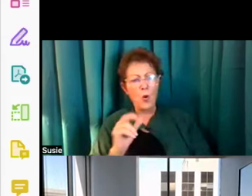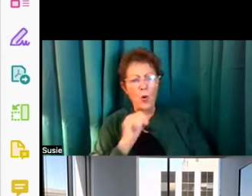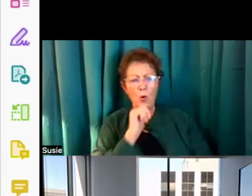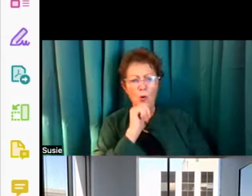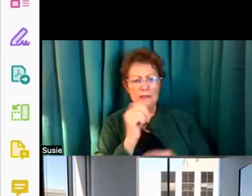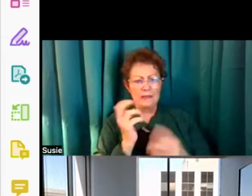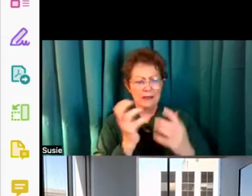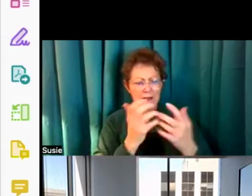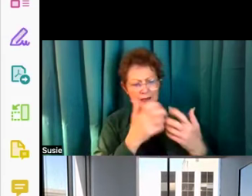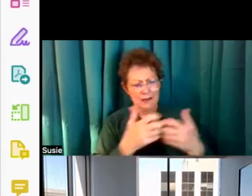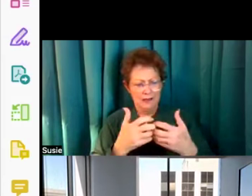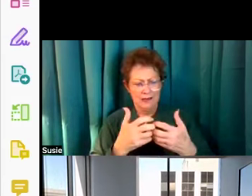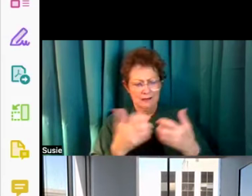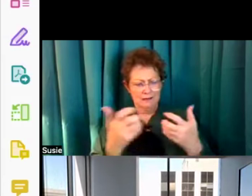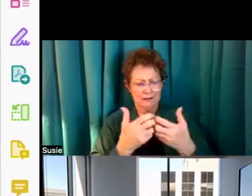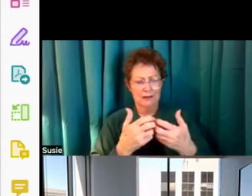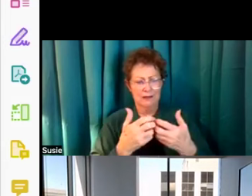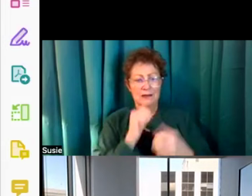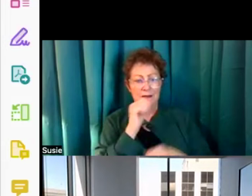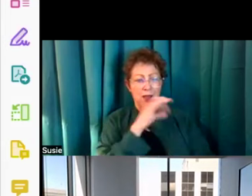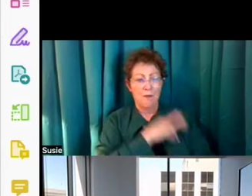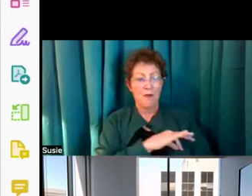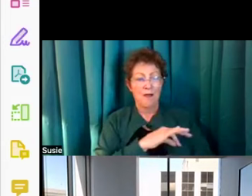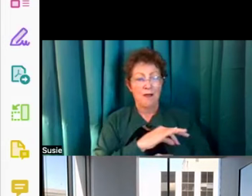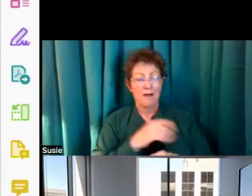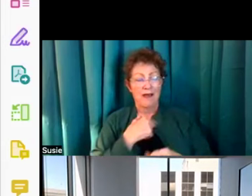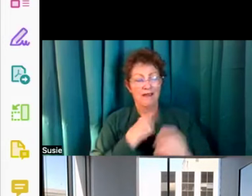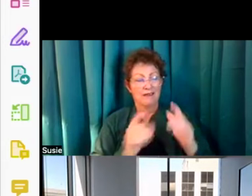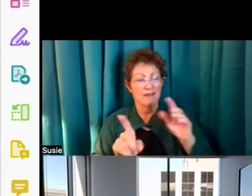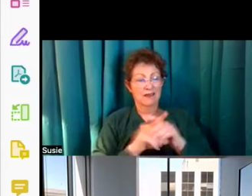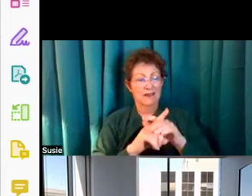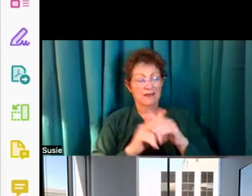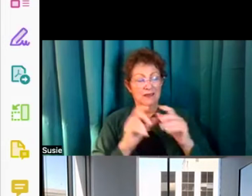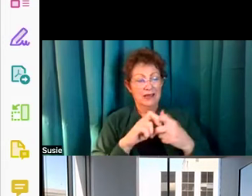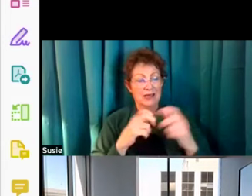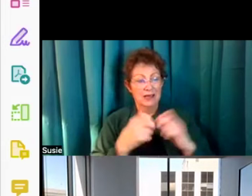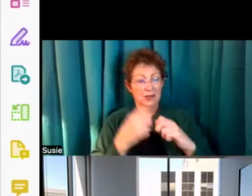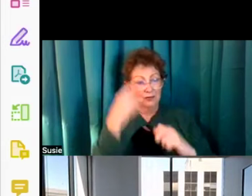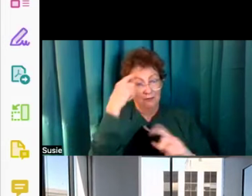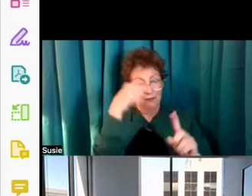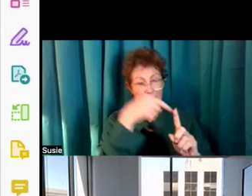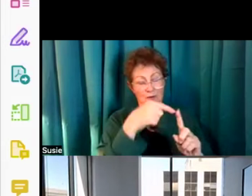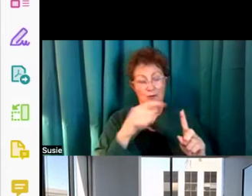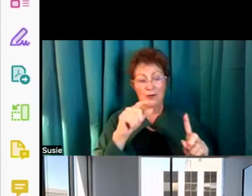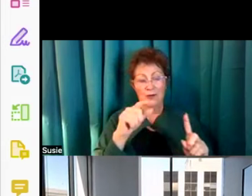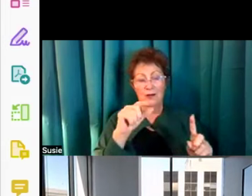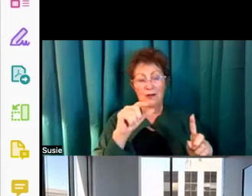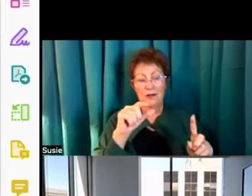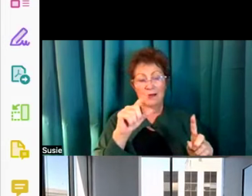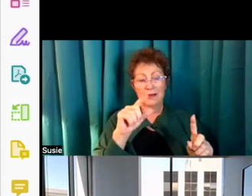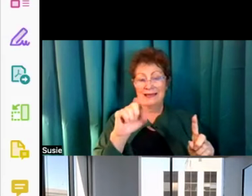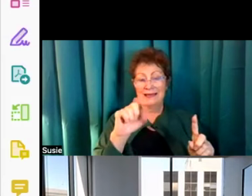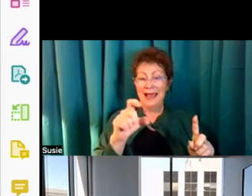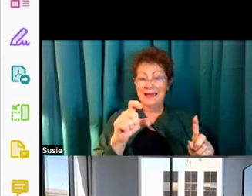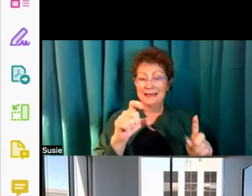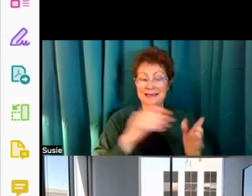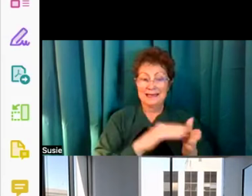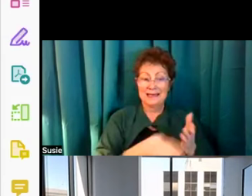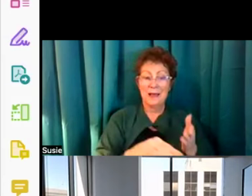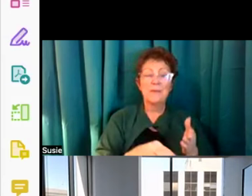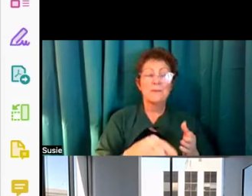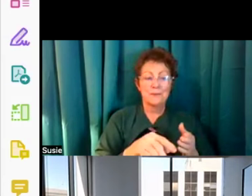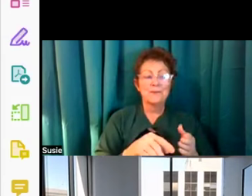with the nonprofit such that it creates an issue for the nonprofit's tax-exempt status, the nonprofit would have the right to be